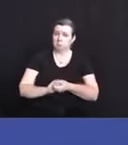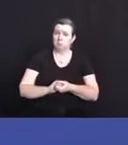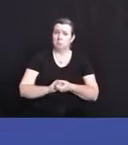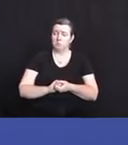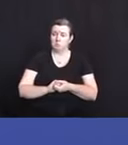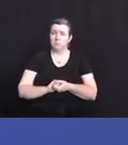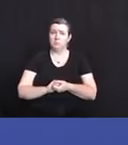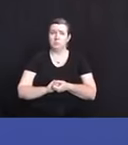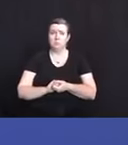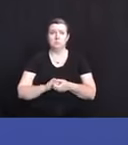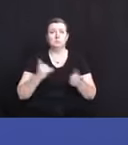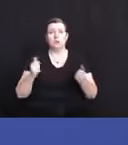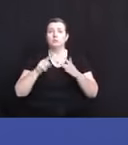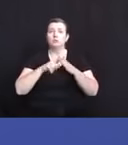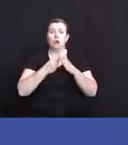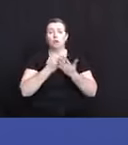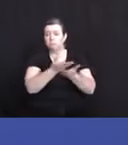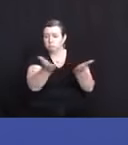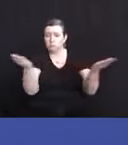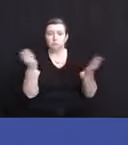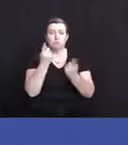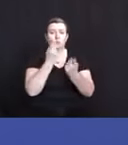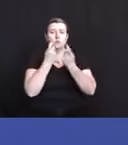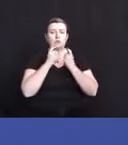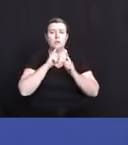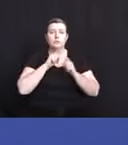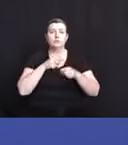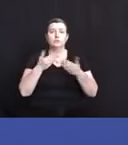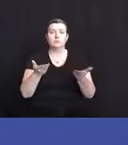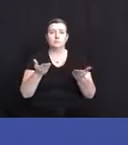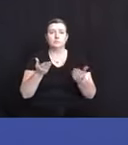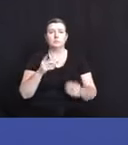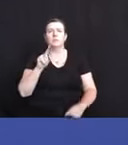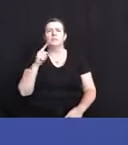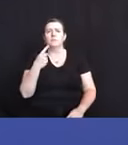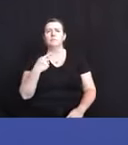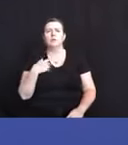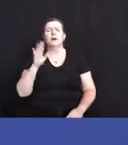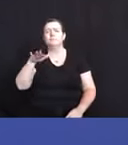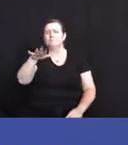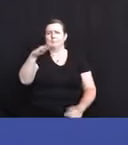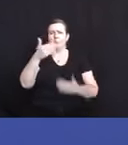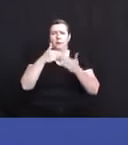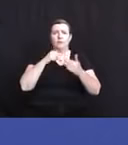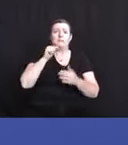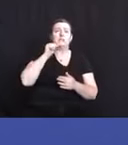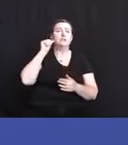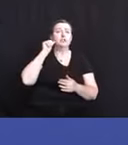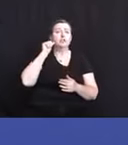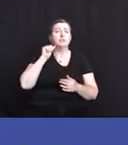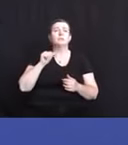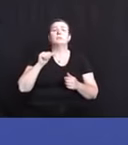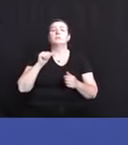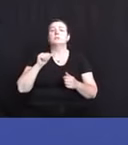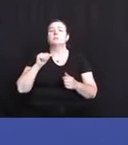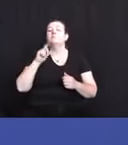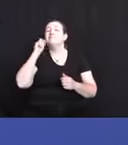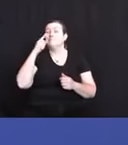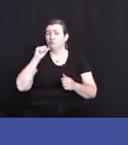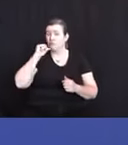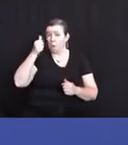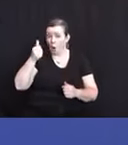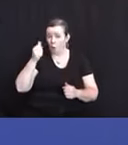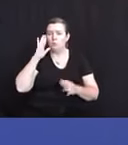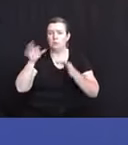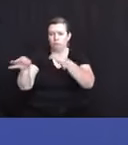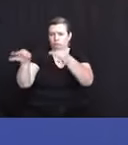We'll start with Matt. Before we do, I previewed this yesterday. We're going to be earlier tomorrow, Mahan, I believe at 11 a.m., and that's because